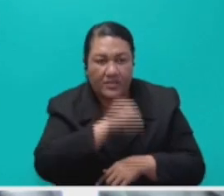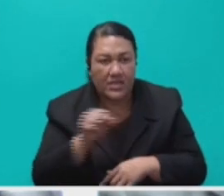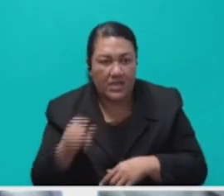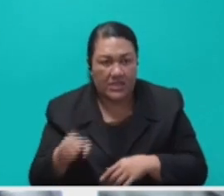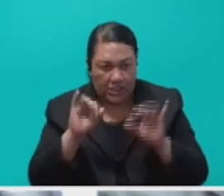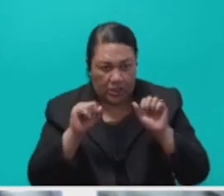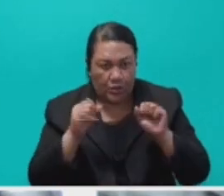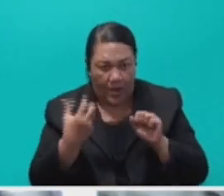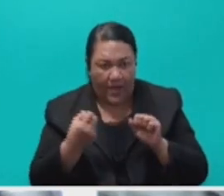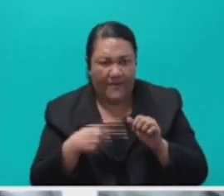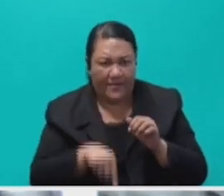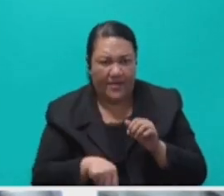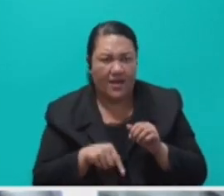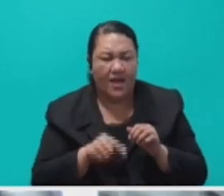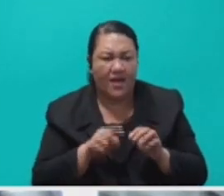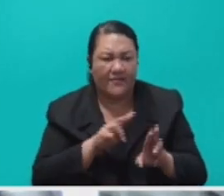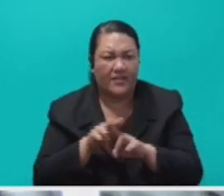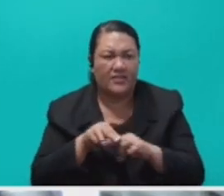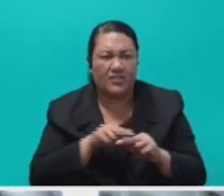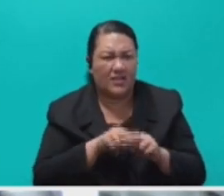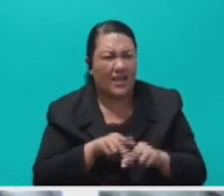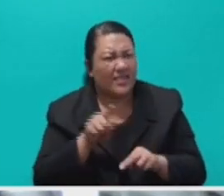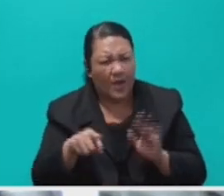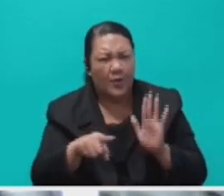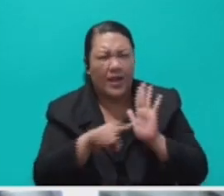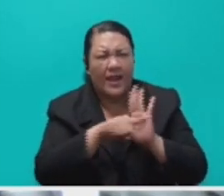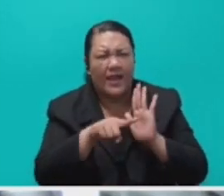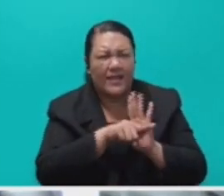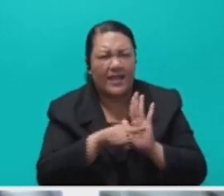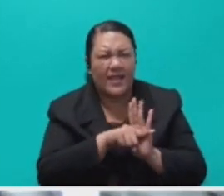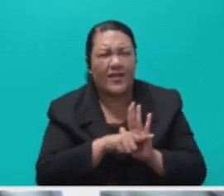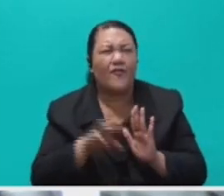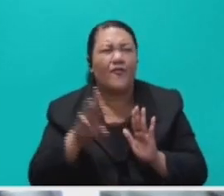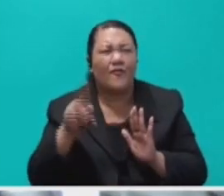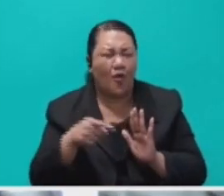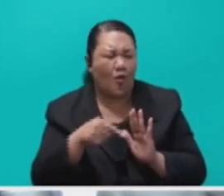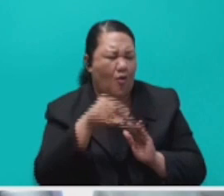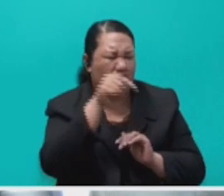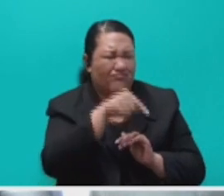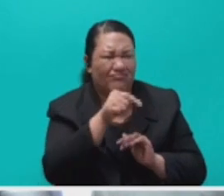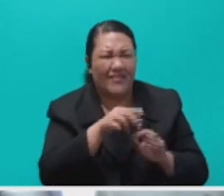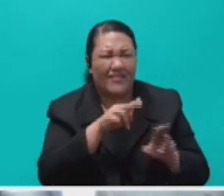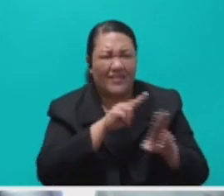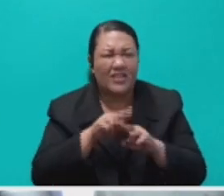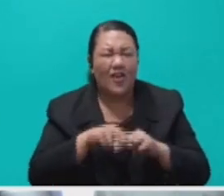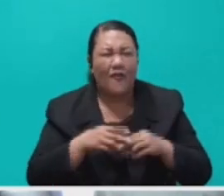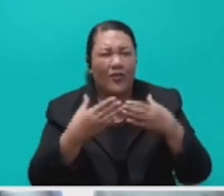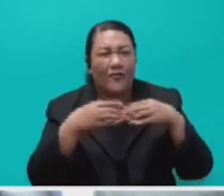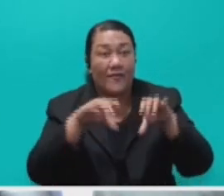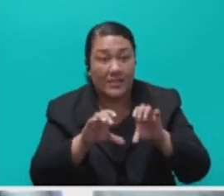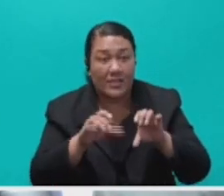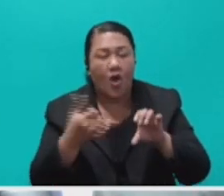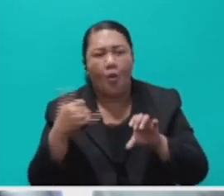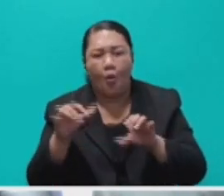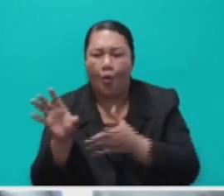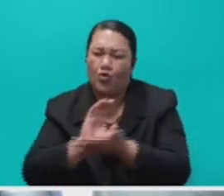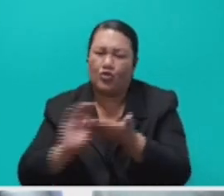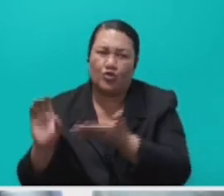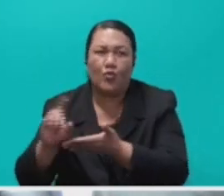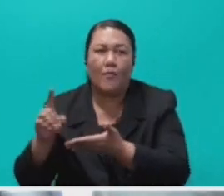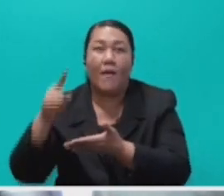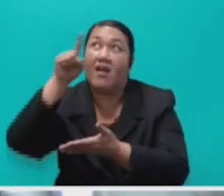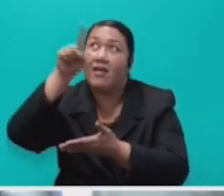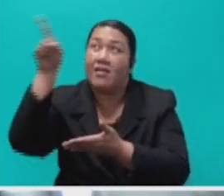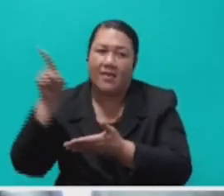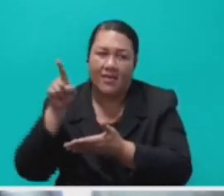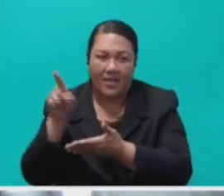issues. This will have a negative impact on investor confidence or even consumer confidence, having